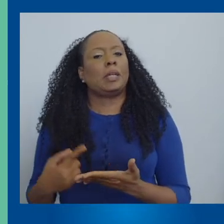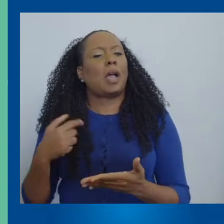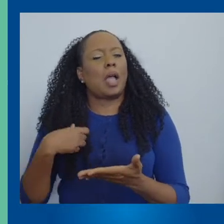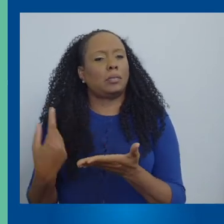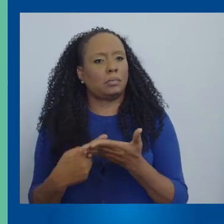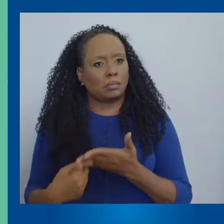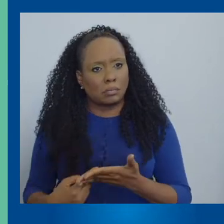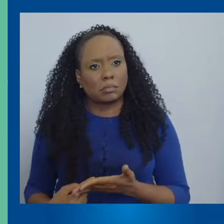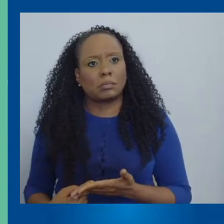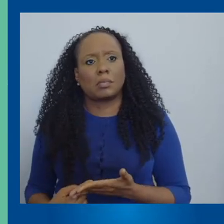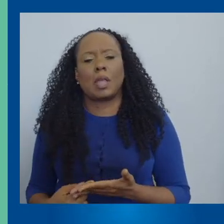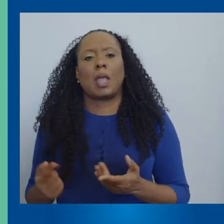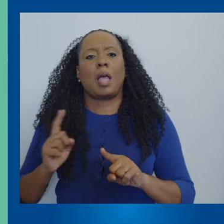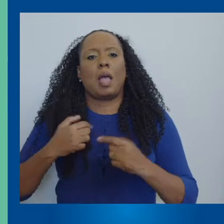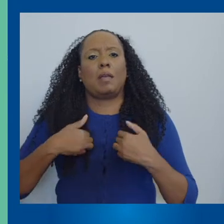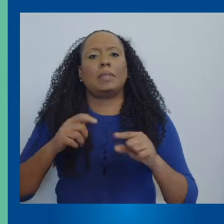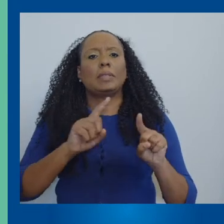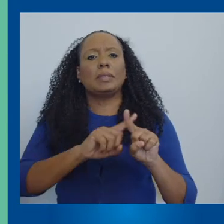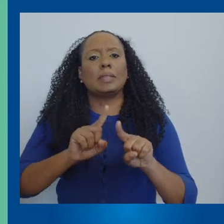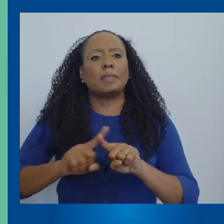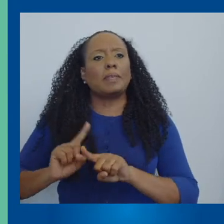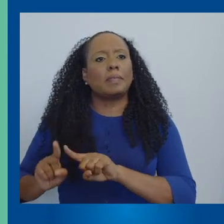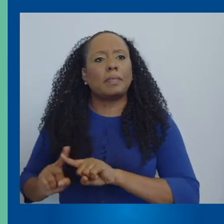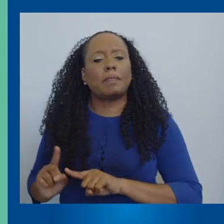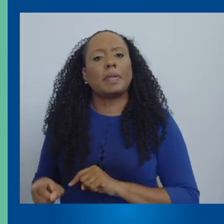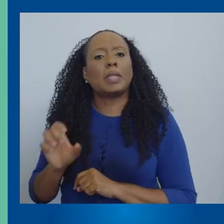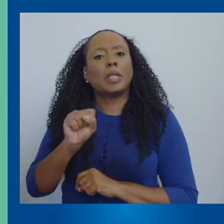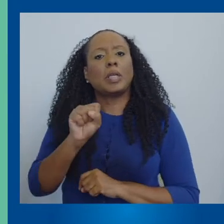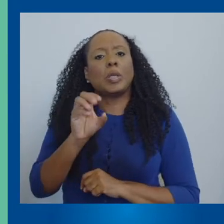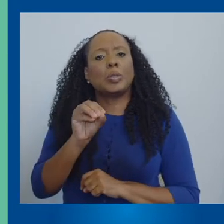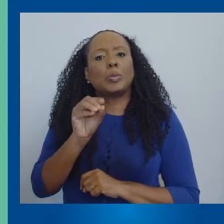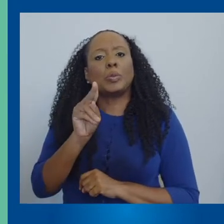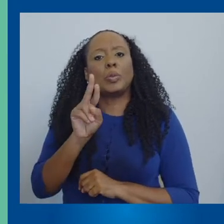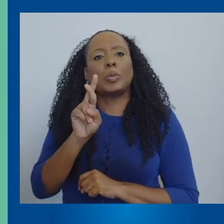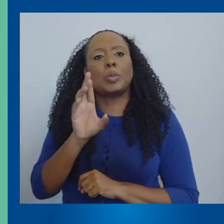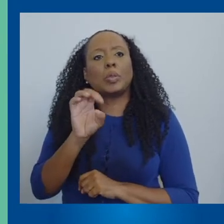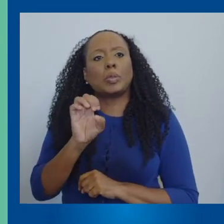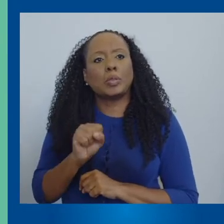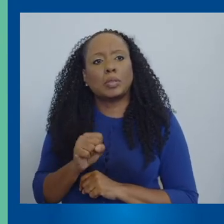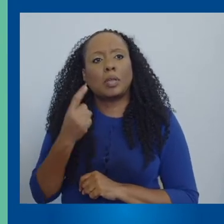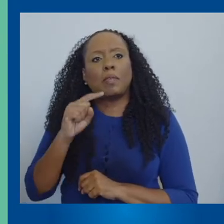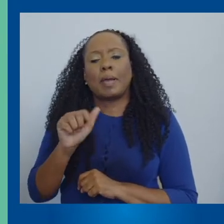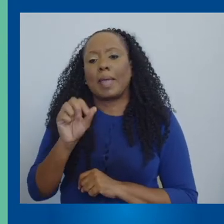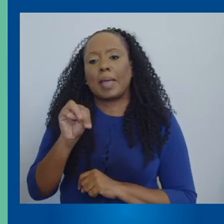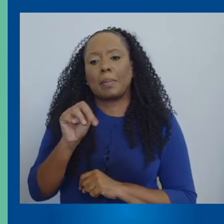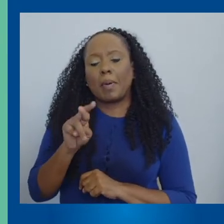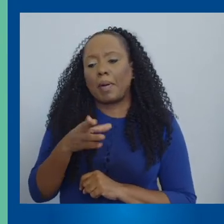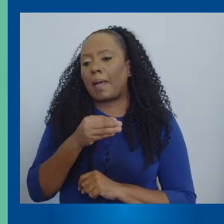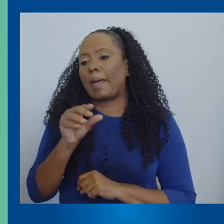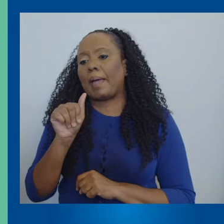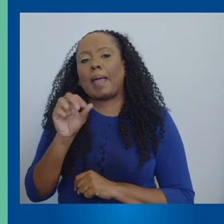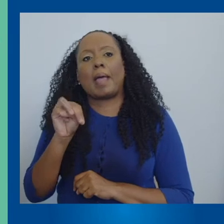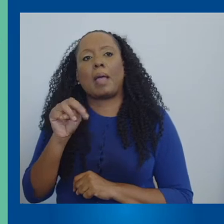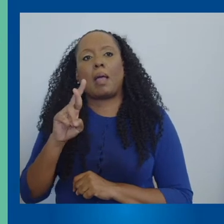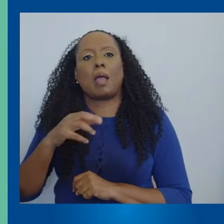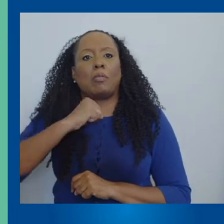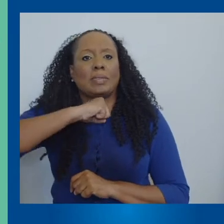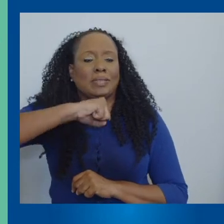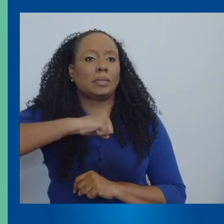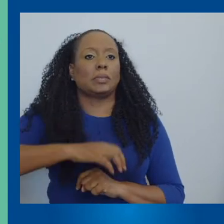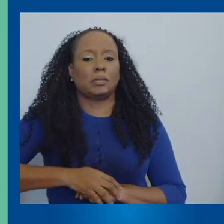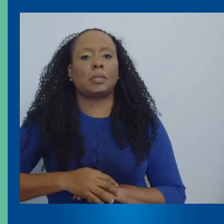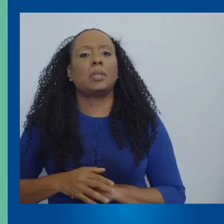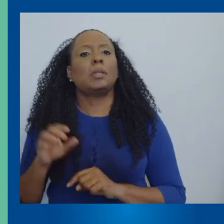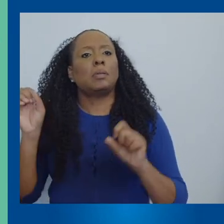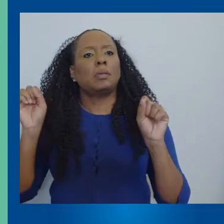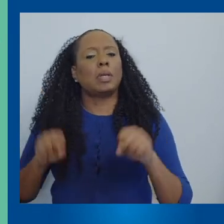multiple sources of antimicrobials and antimicrobial resistant organisms to the environment. So they can be